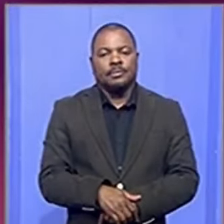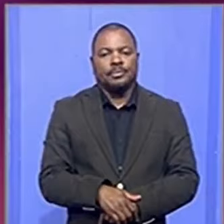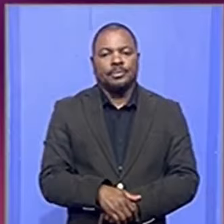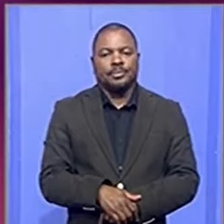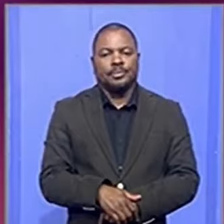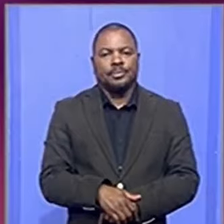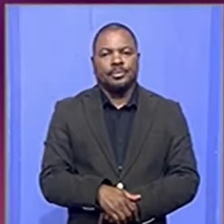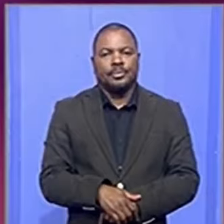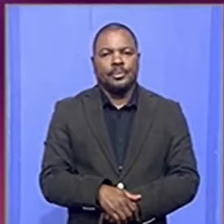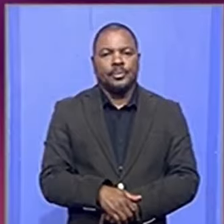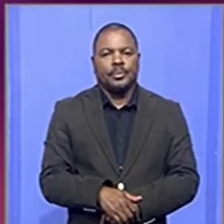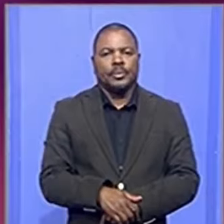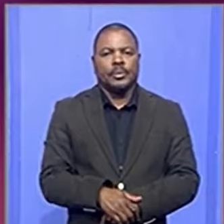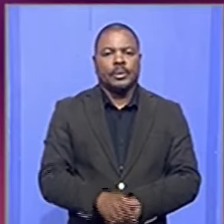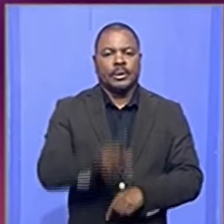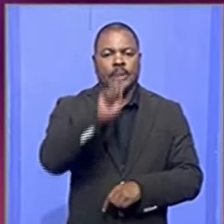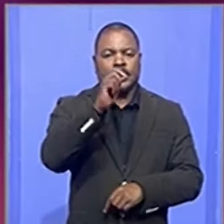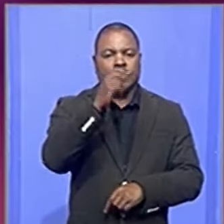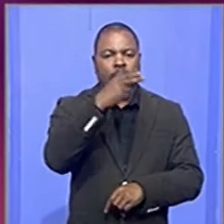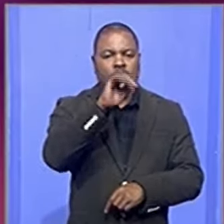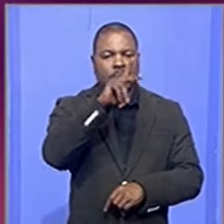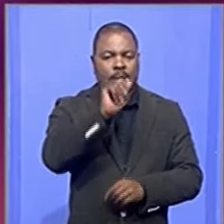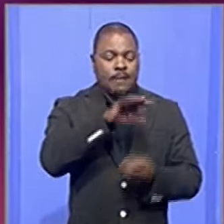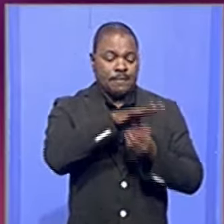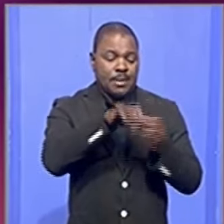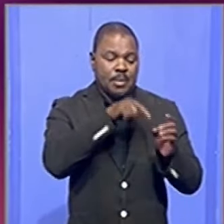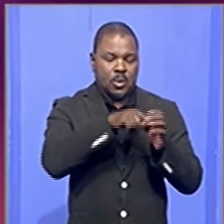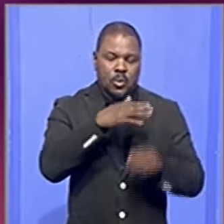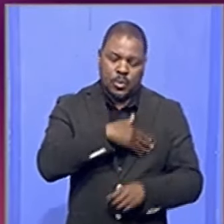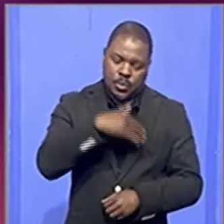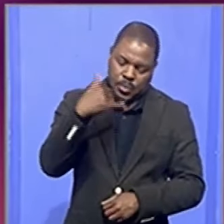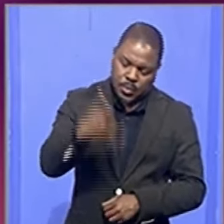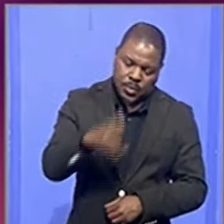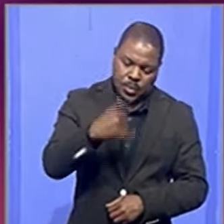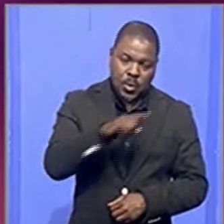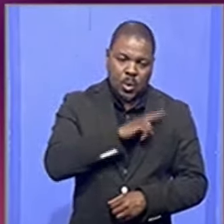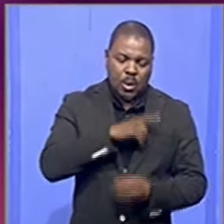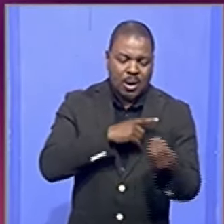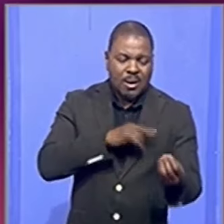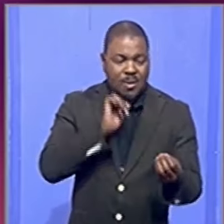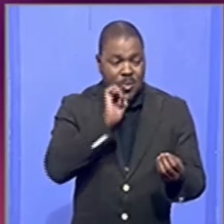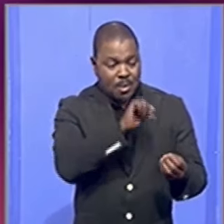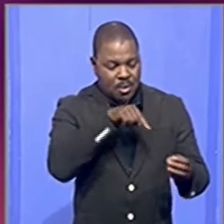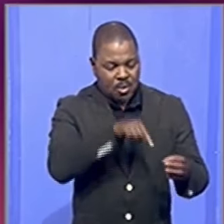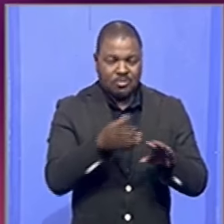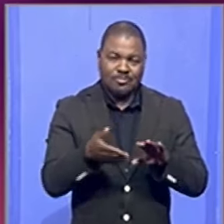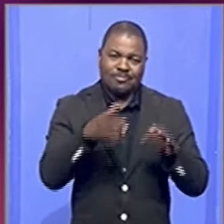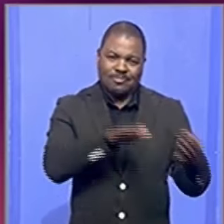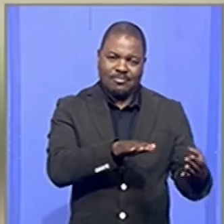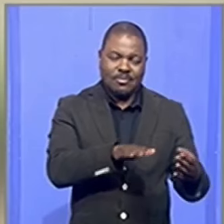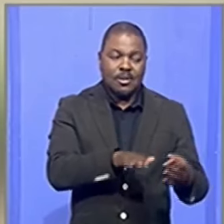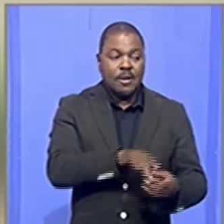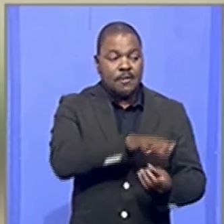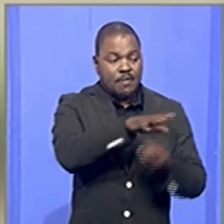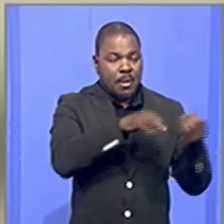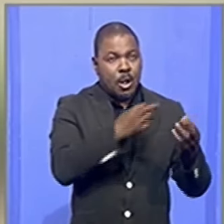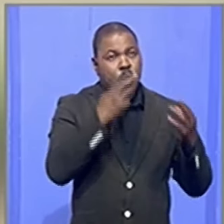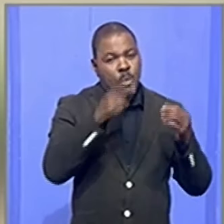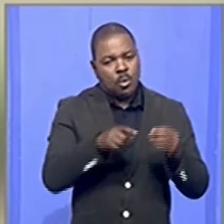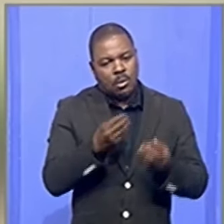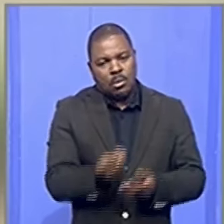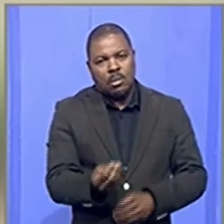Ba lelapa la ga Tlhompo Thika ba utlwisitswe botlhoko thata ke loso la ngwana wa bone yo ba neng ba solofetse gore o tla bantsha